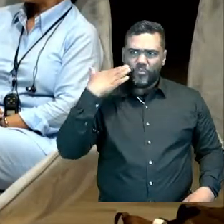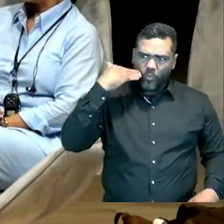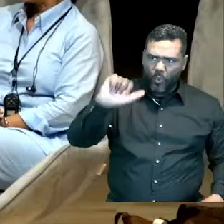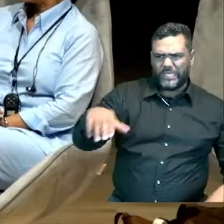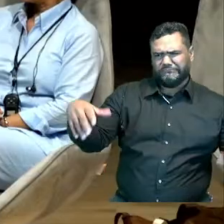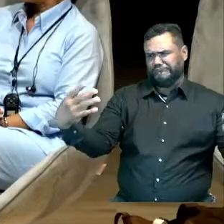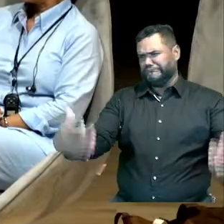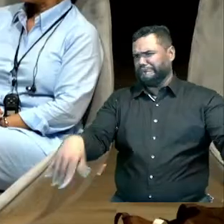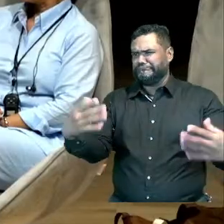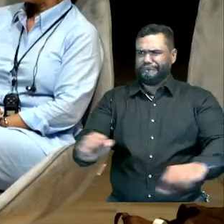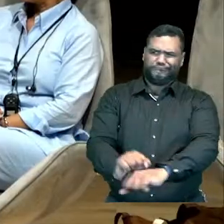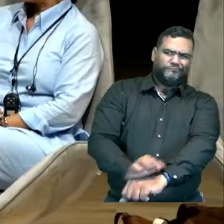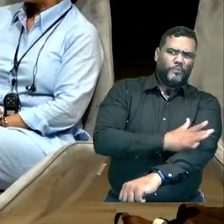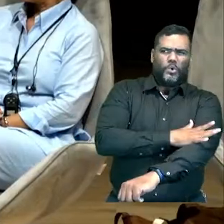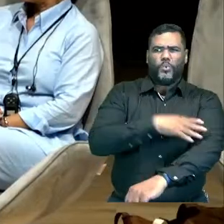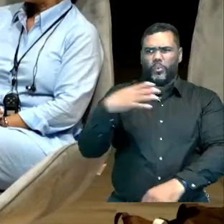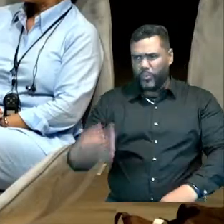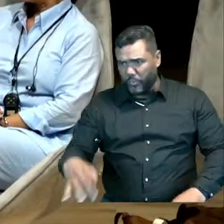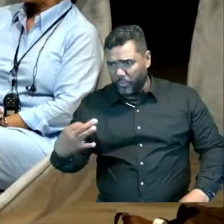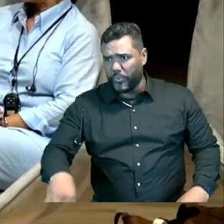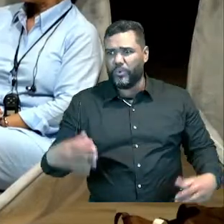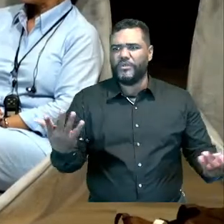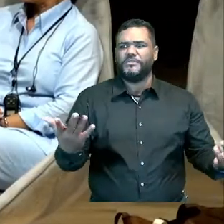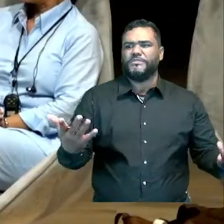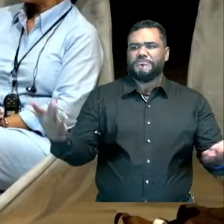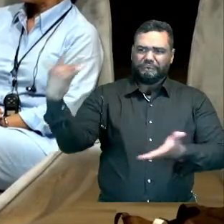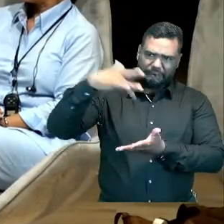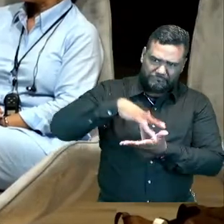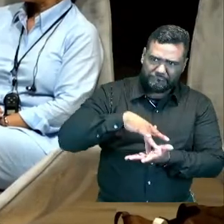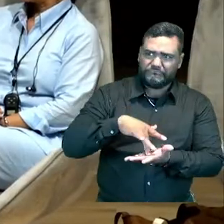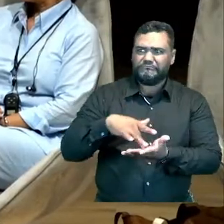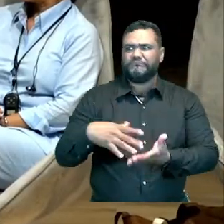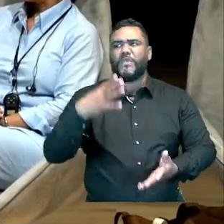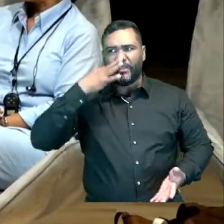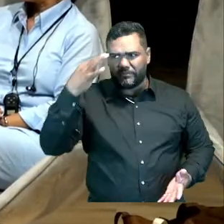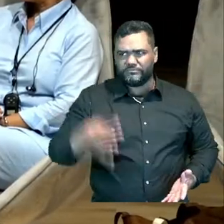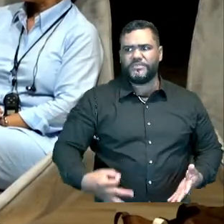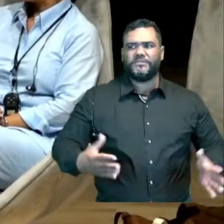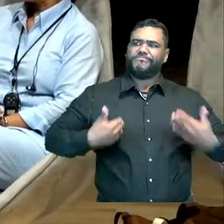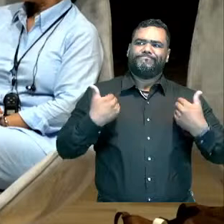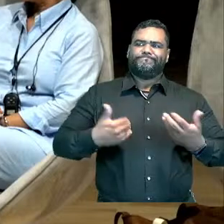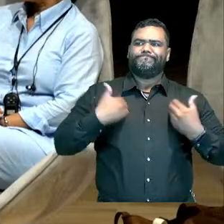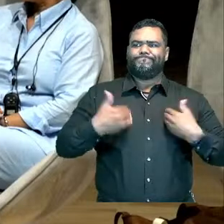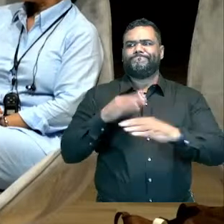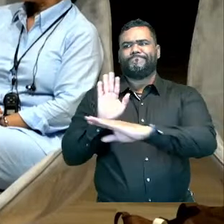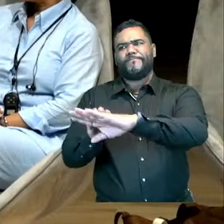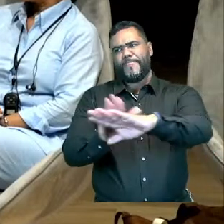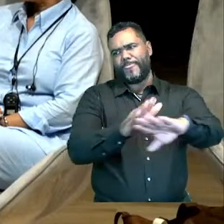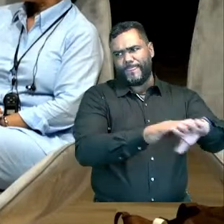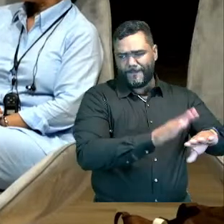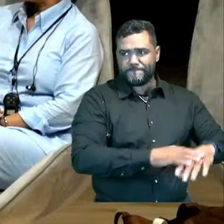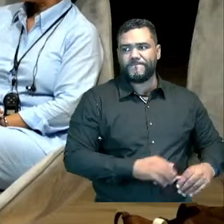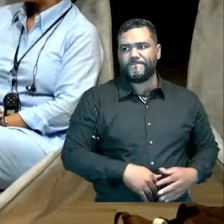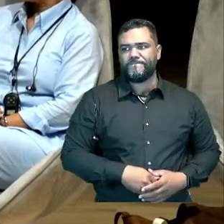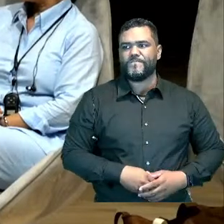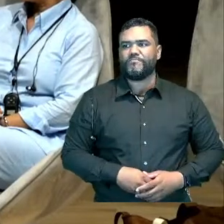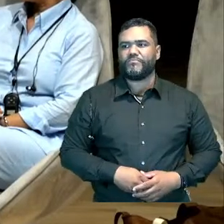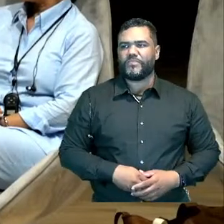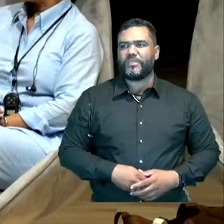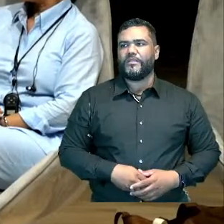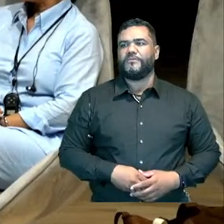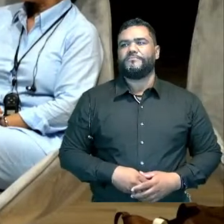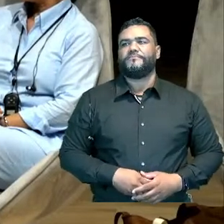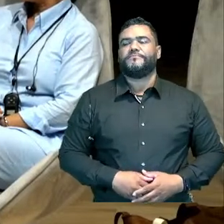here. And I must also mention the former Secretary General of the ACS, the Association of Caribbean